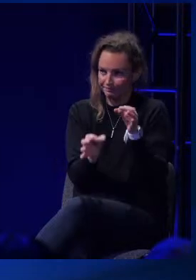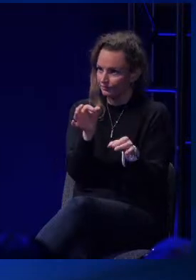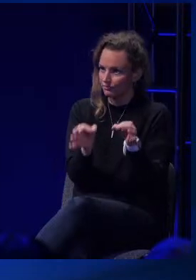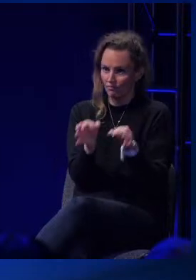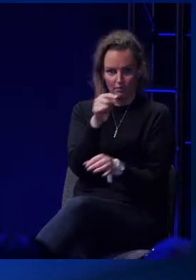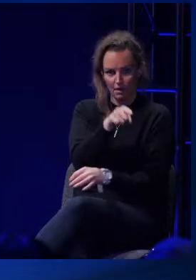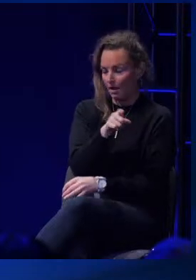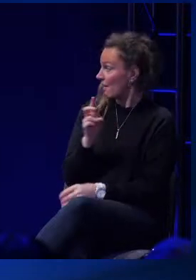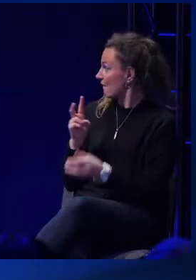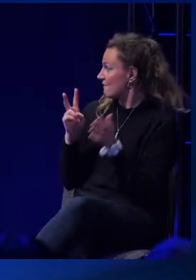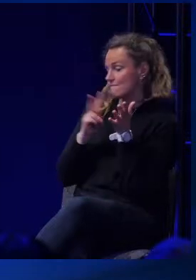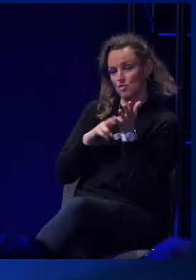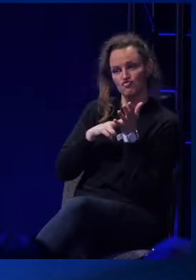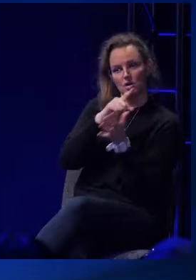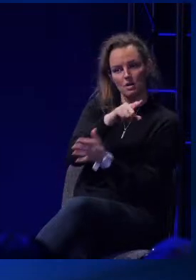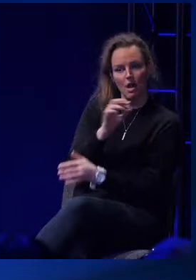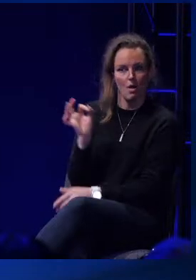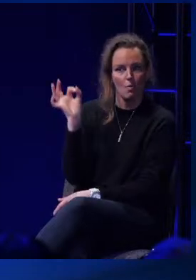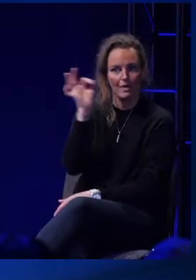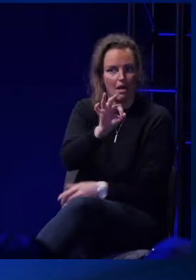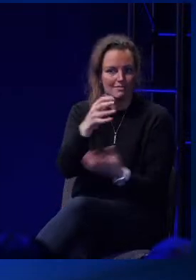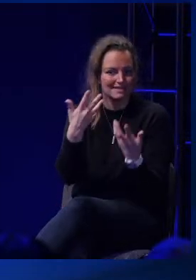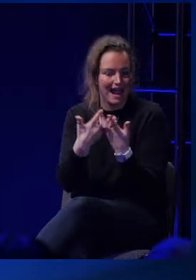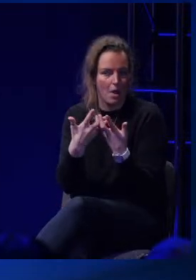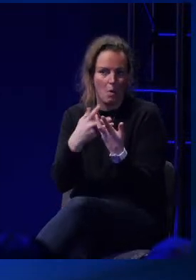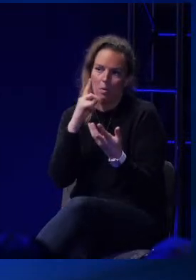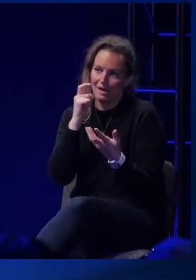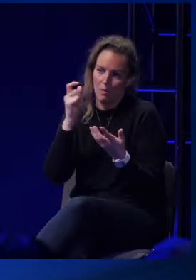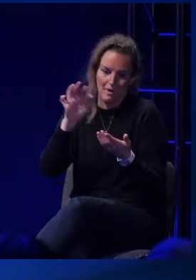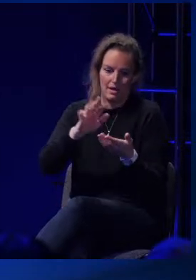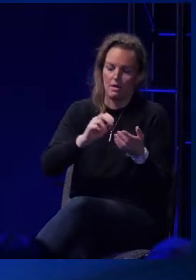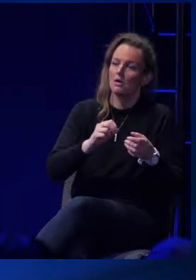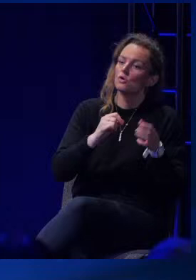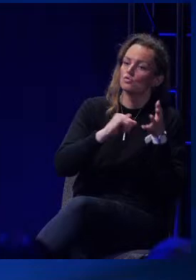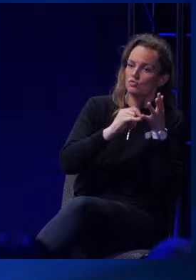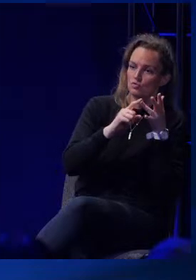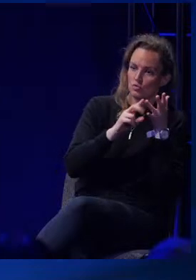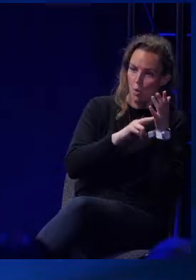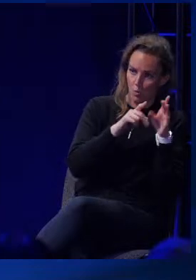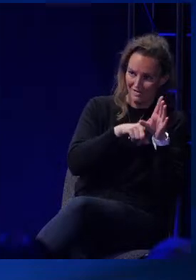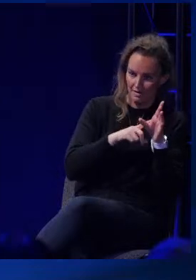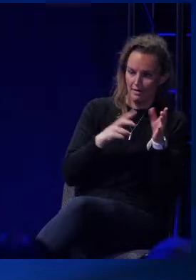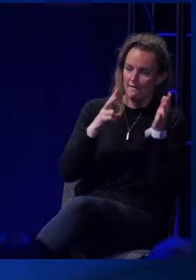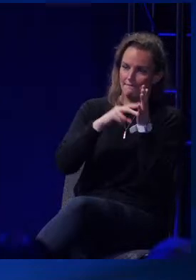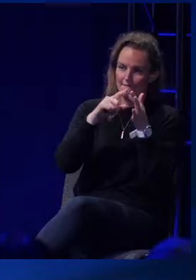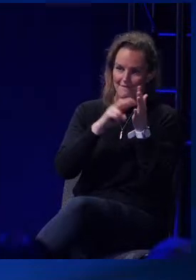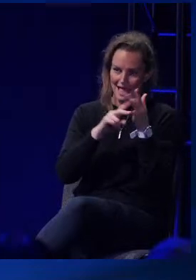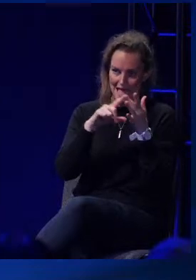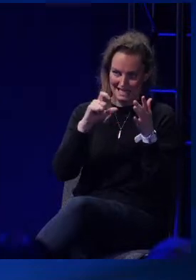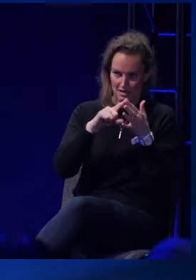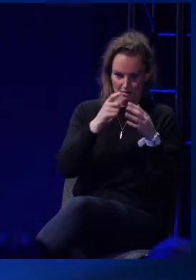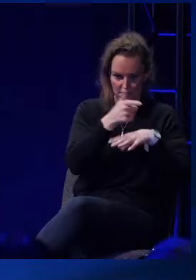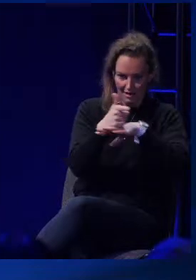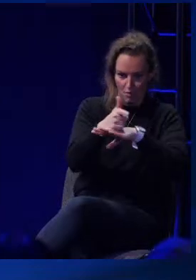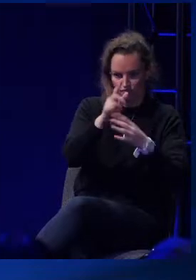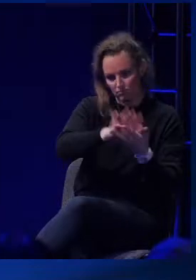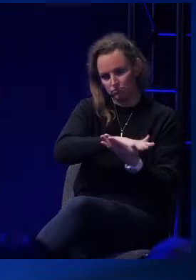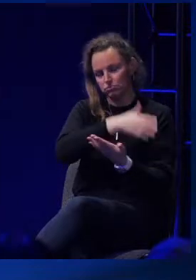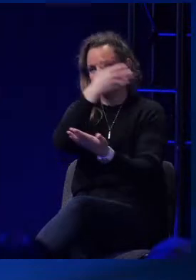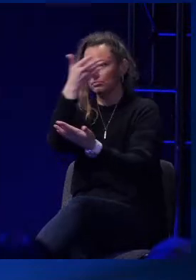from sunny Venice to the autochrome. You even went to the museum, no, of Albert Kahn? Yes, it's